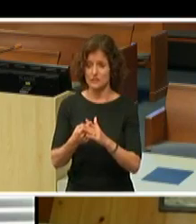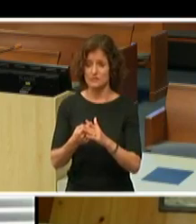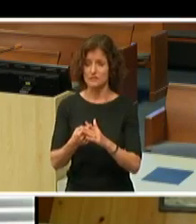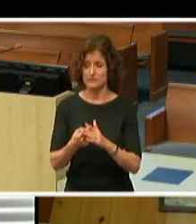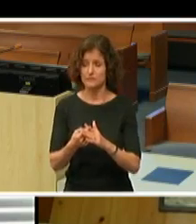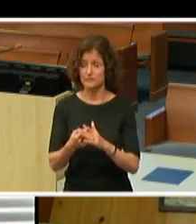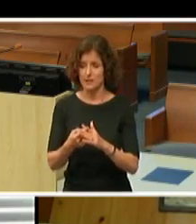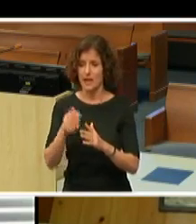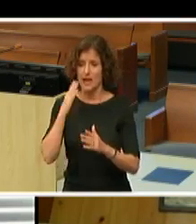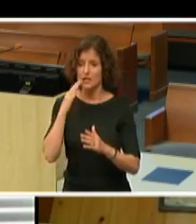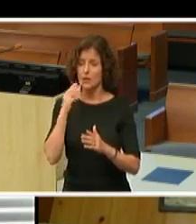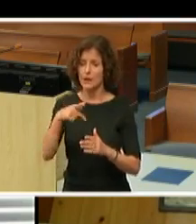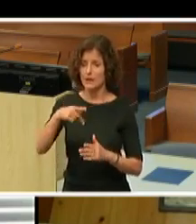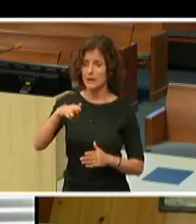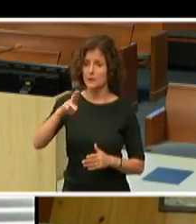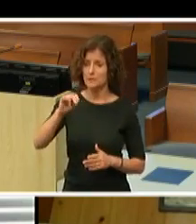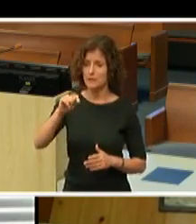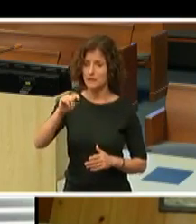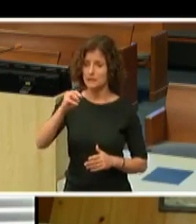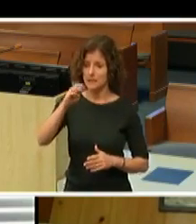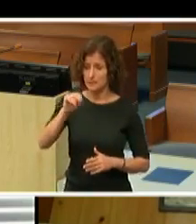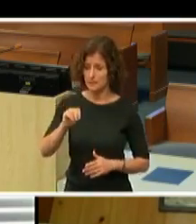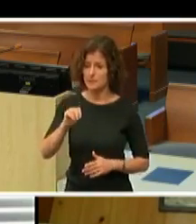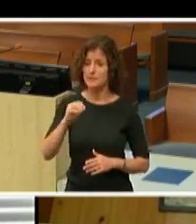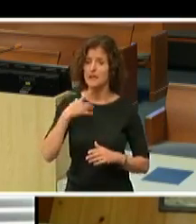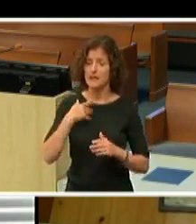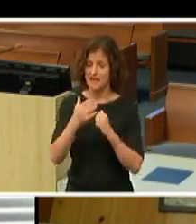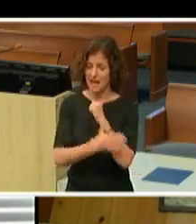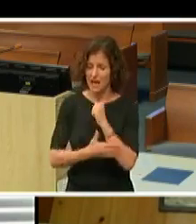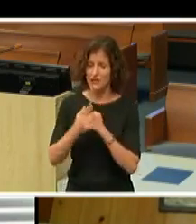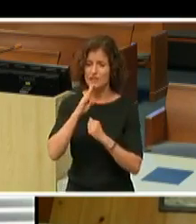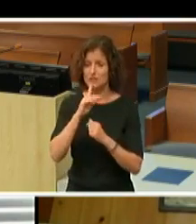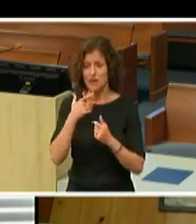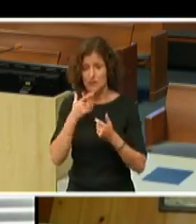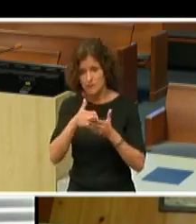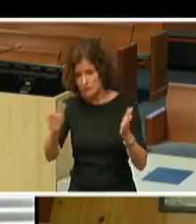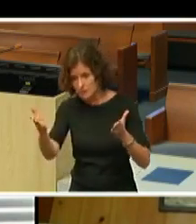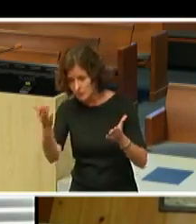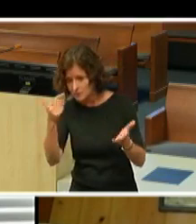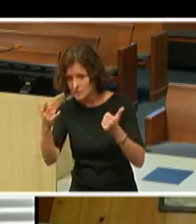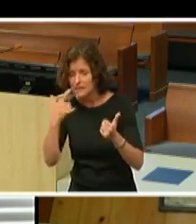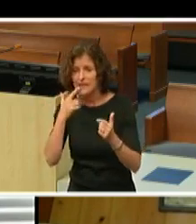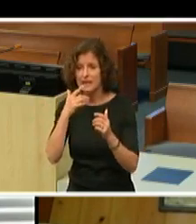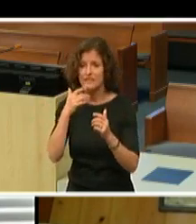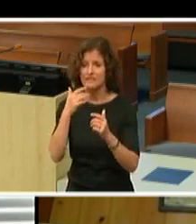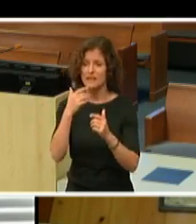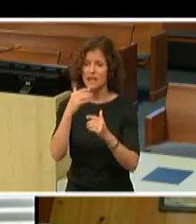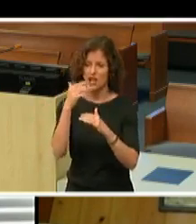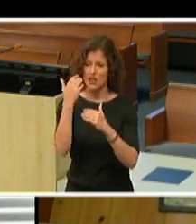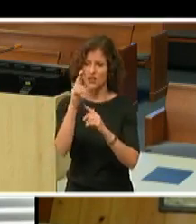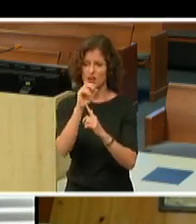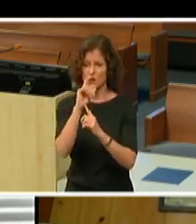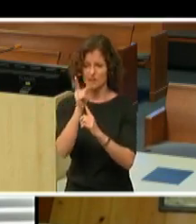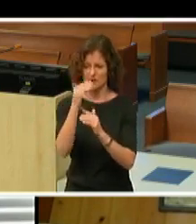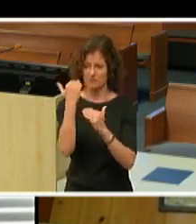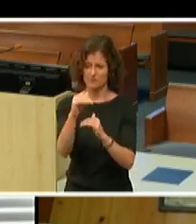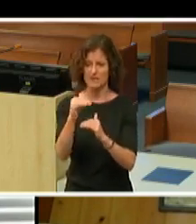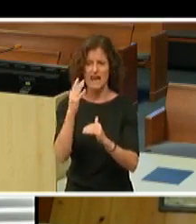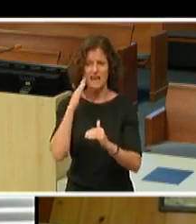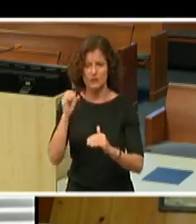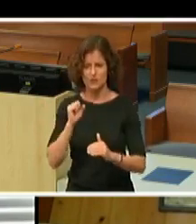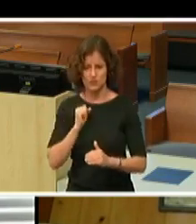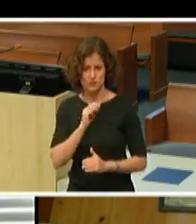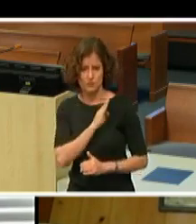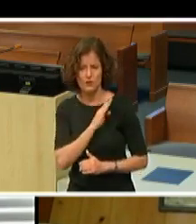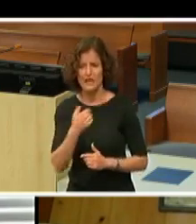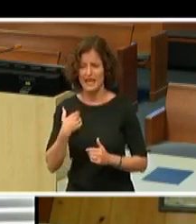in Putnam County, they take public comment for anything on the agenda, and they have a period of time. It's a 30-minute block. I know the school board has a